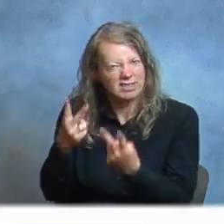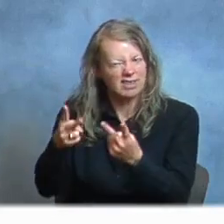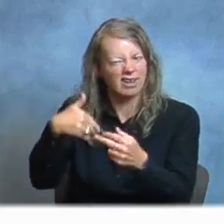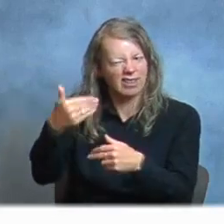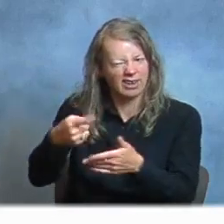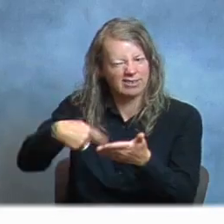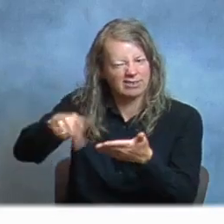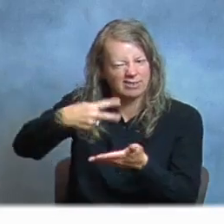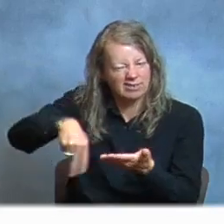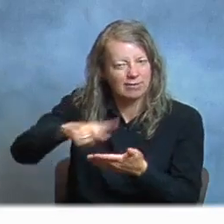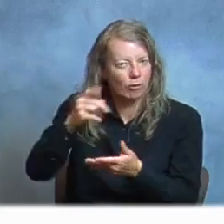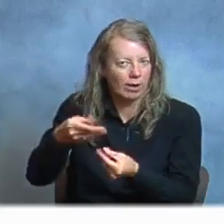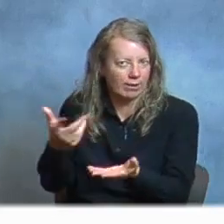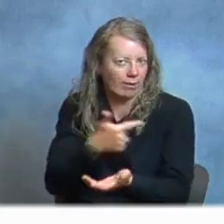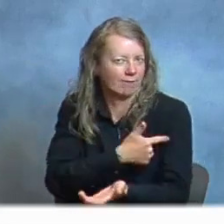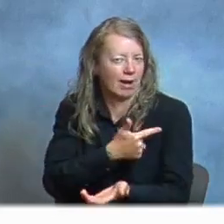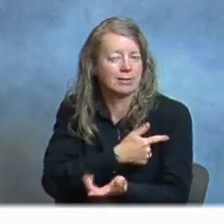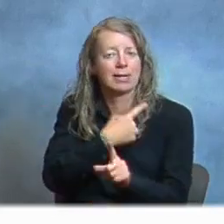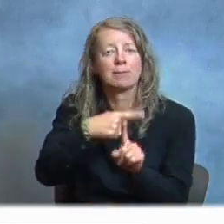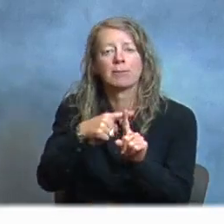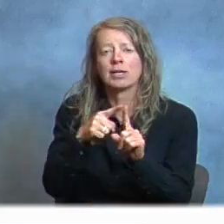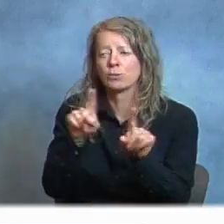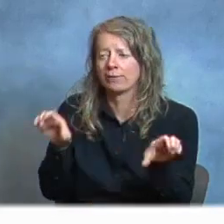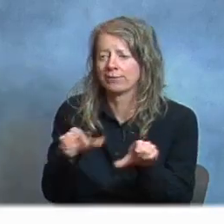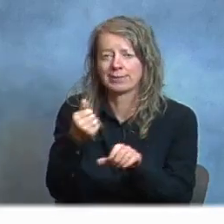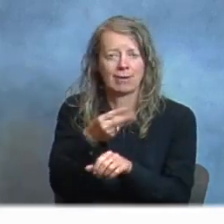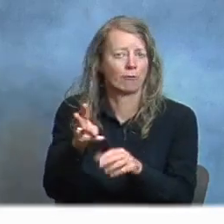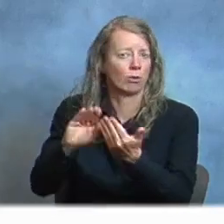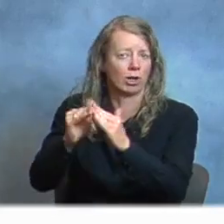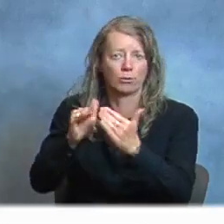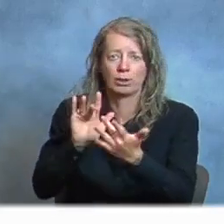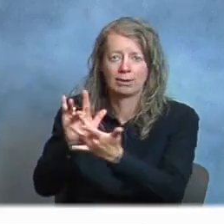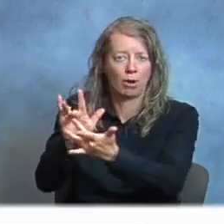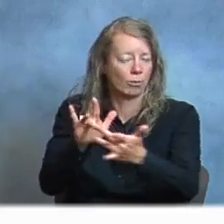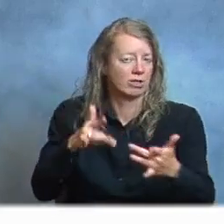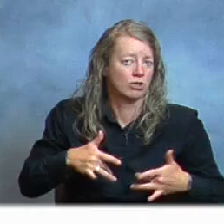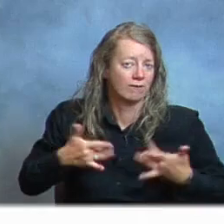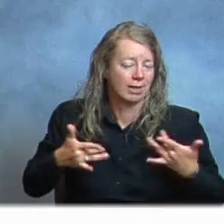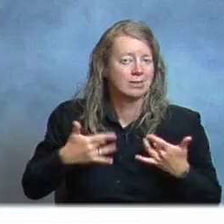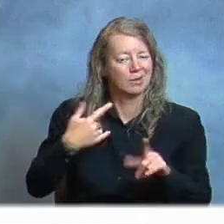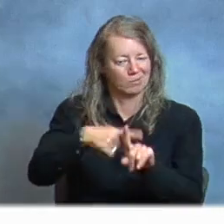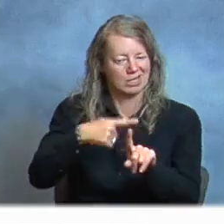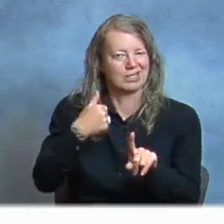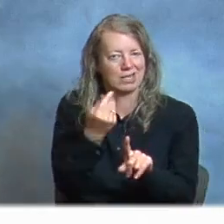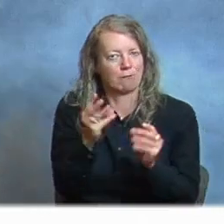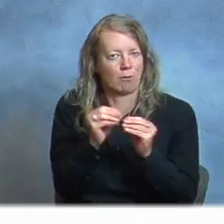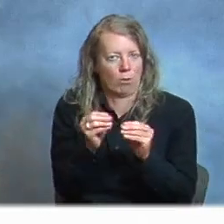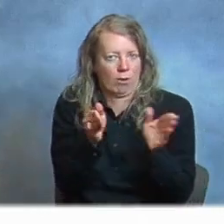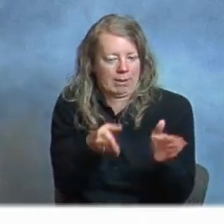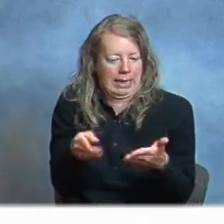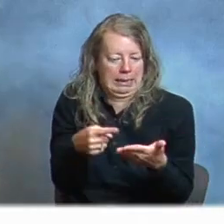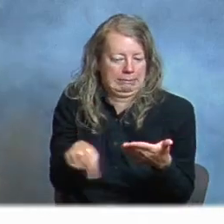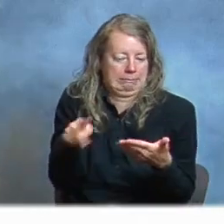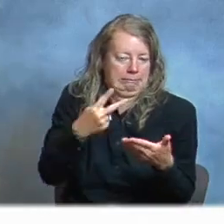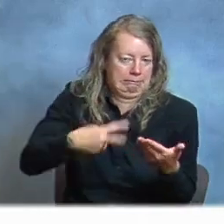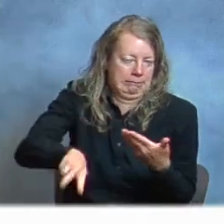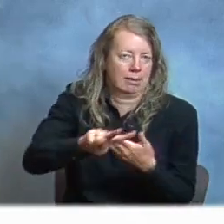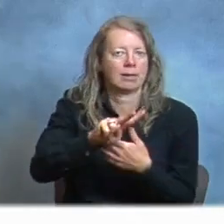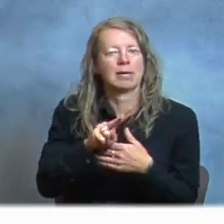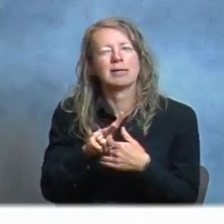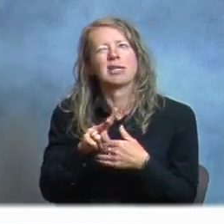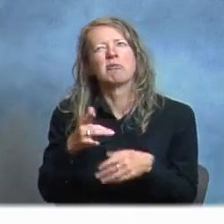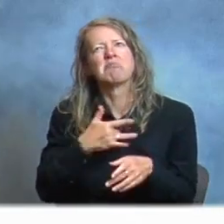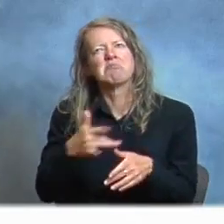community outreach and events and have several planned in the next few weeks. We're averaging about